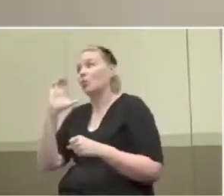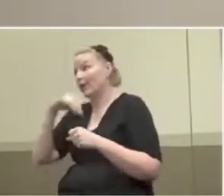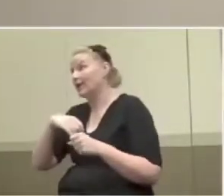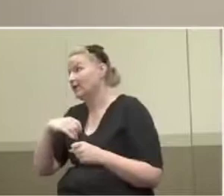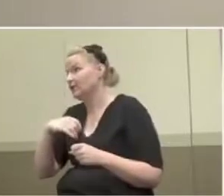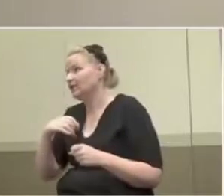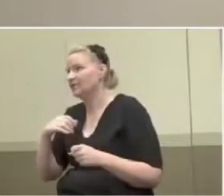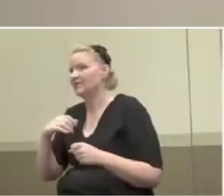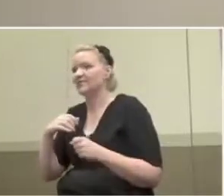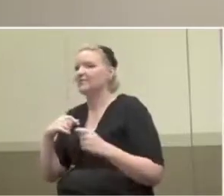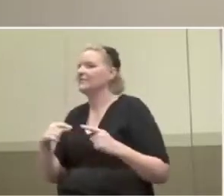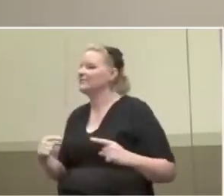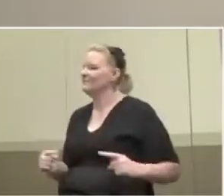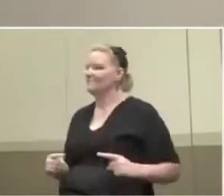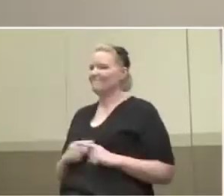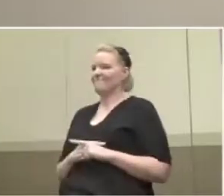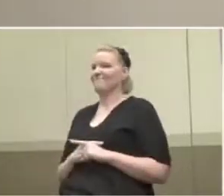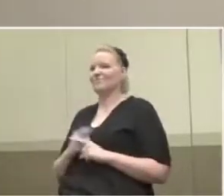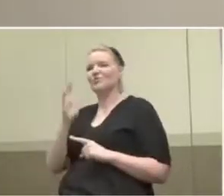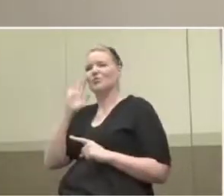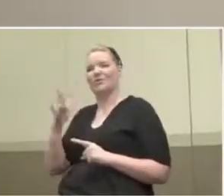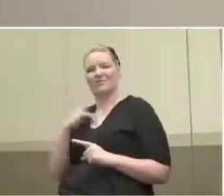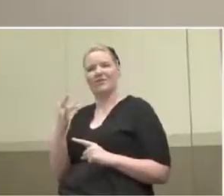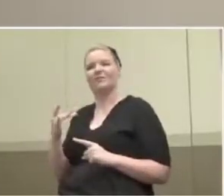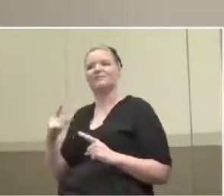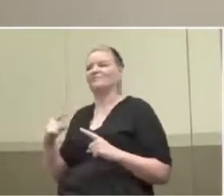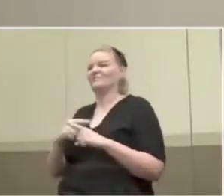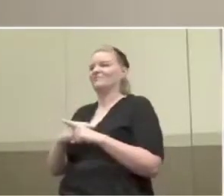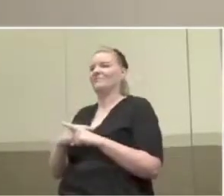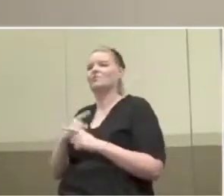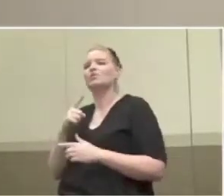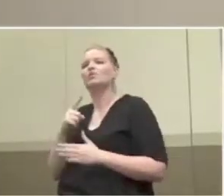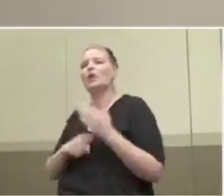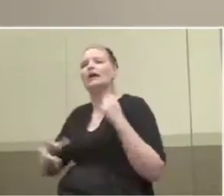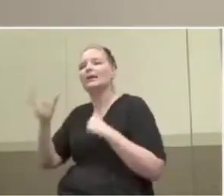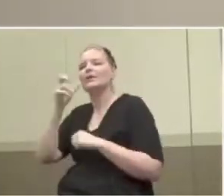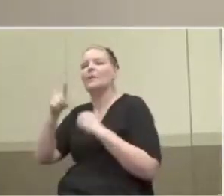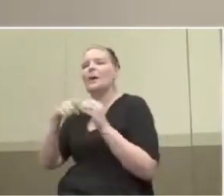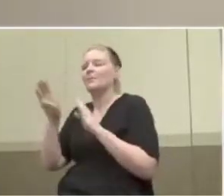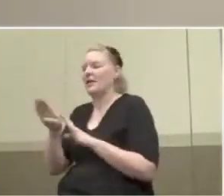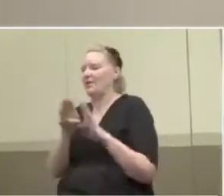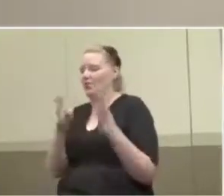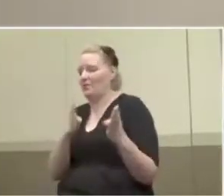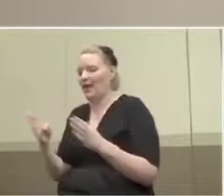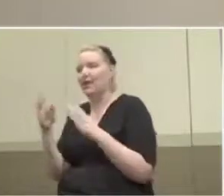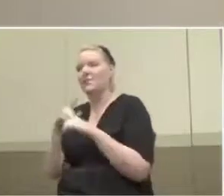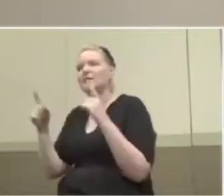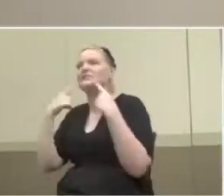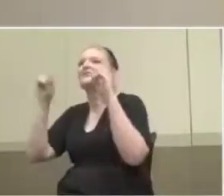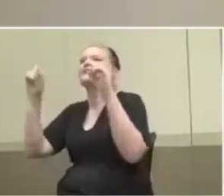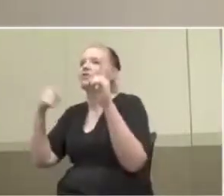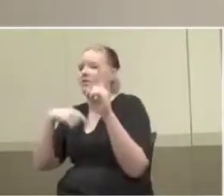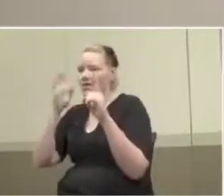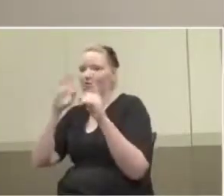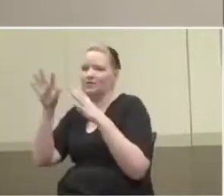goes against everything that you've ever been taught about behavior planning, but it works, and I'll explain why